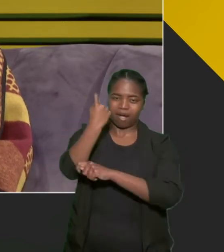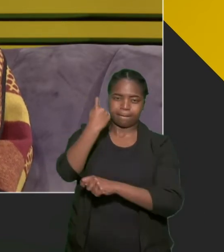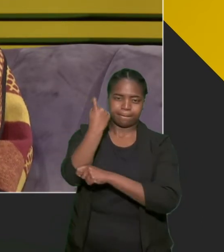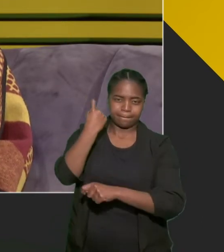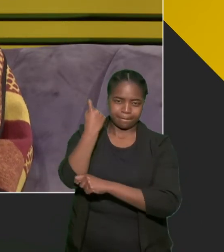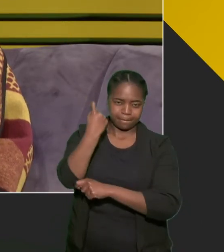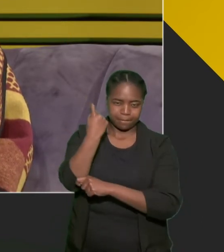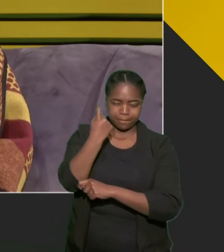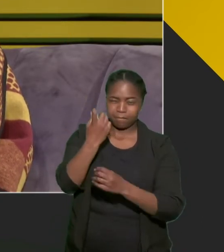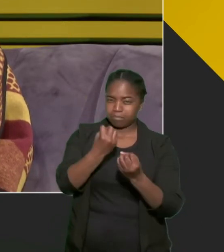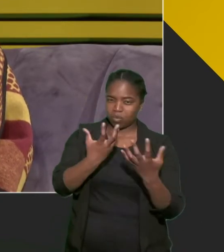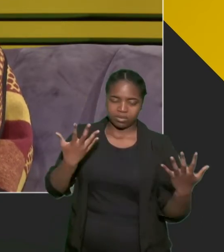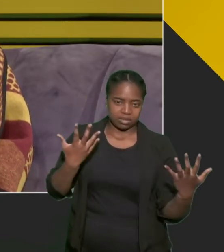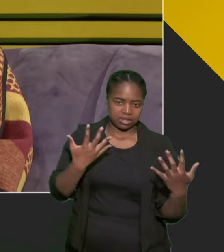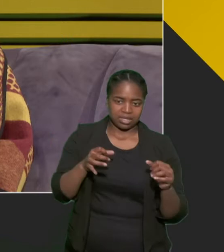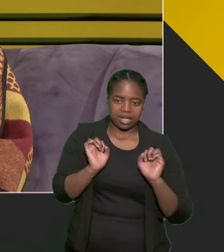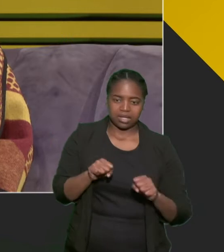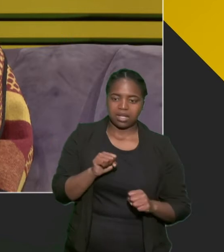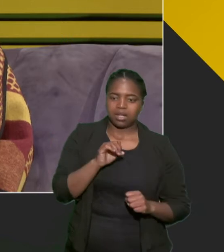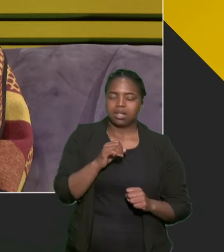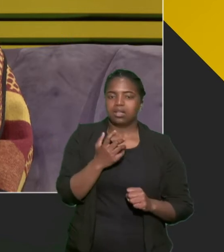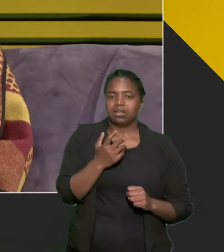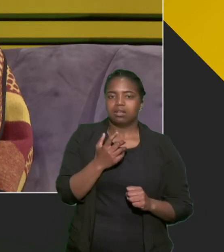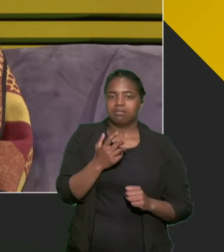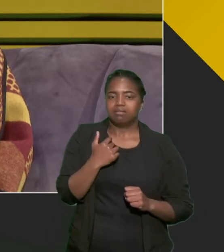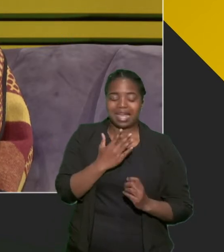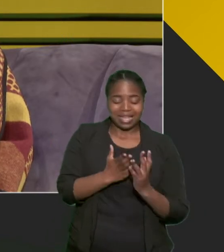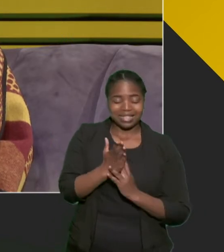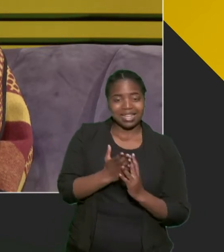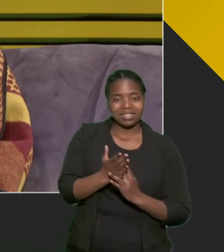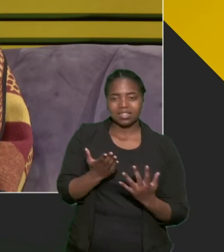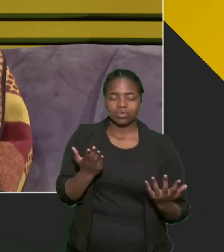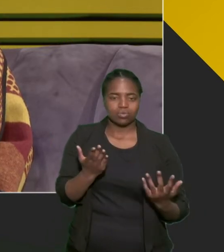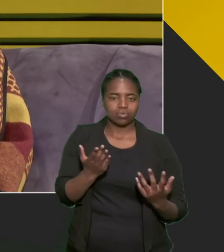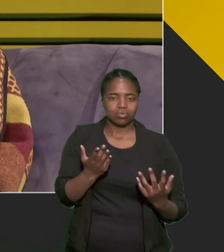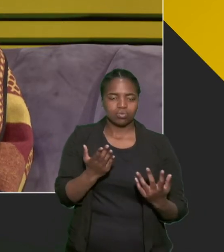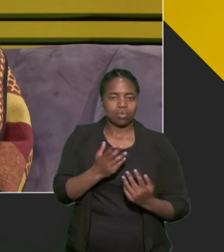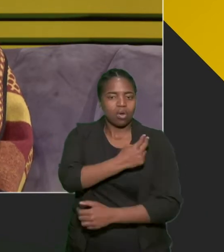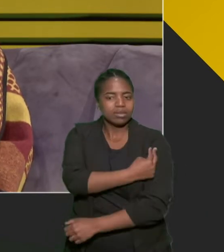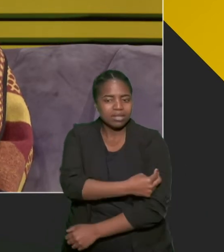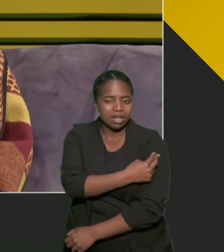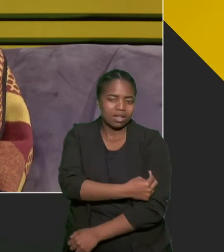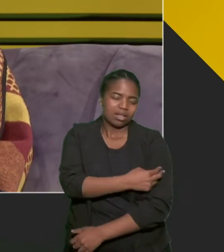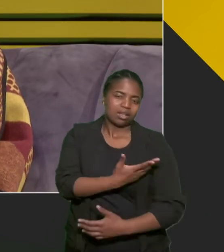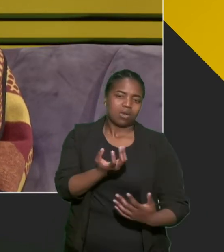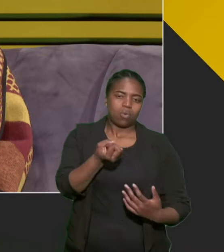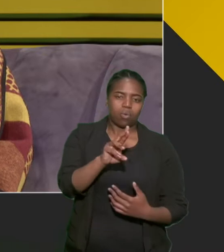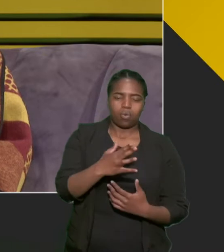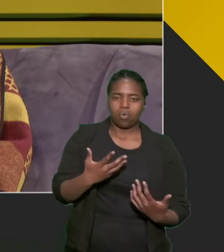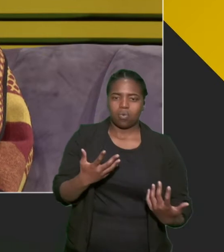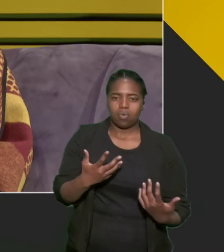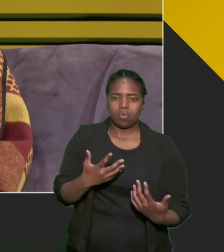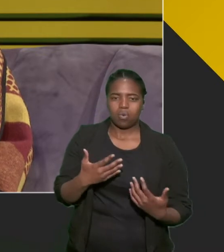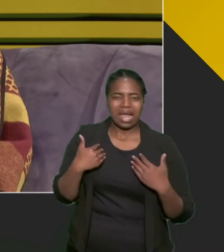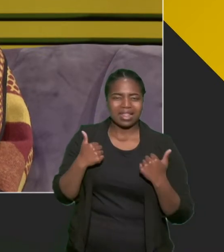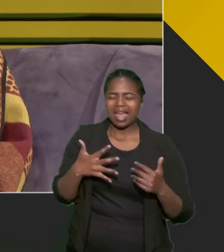and that can also mean that accessibility of medical supplies, accessibility of help